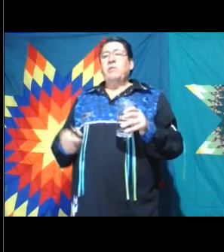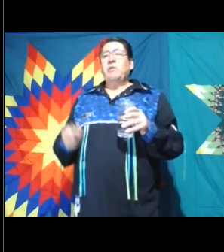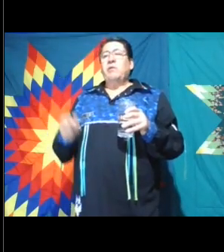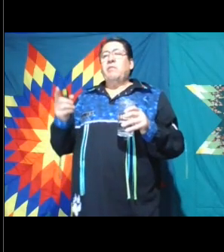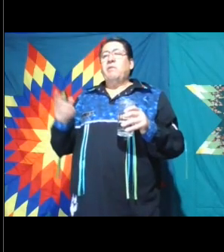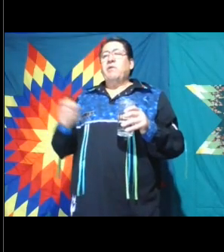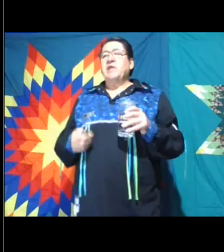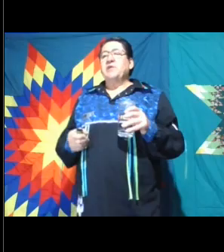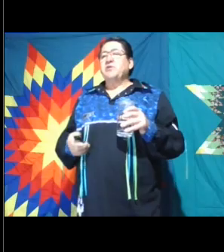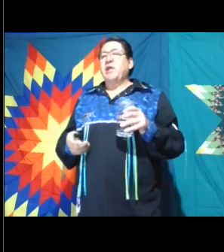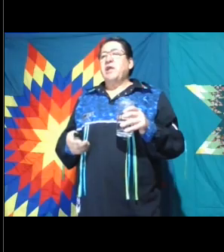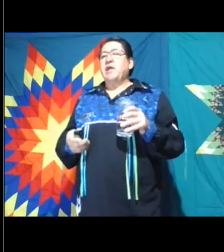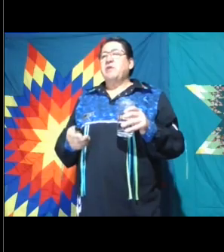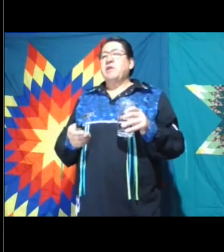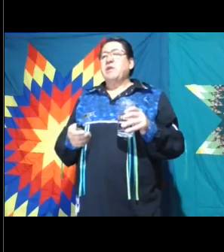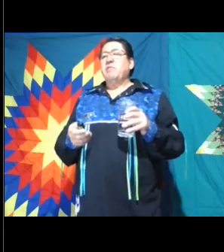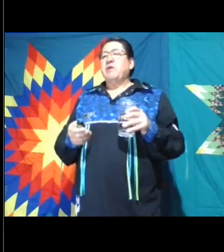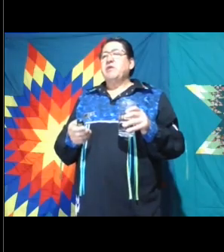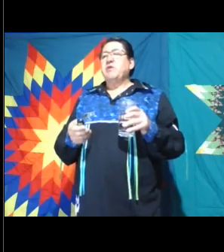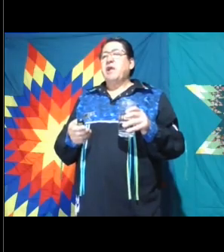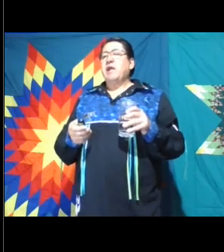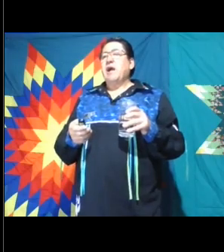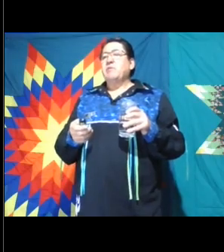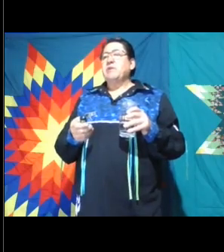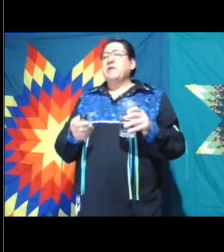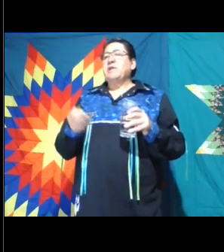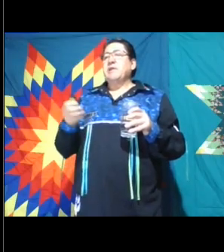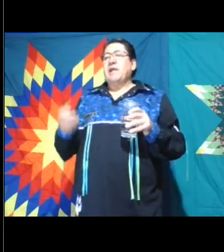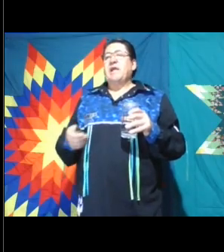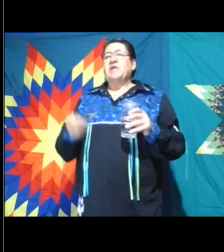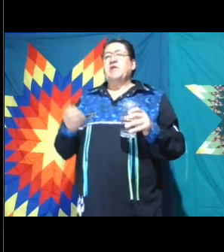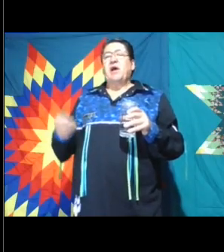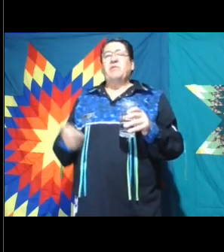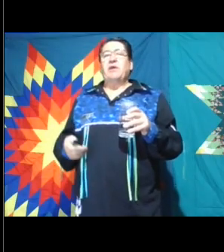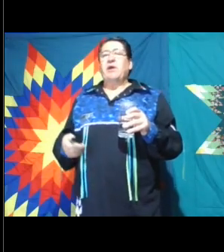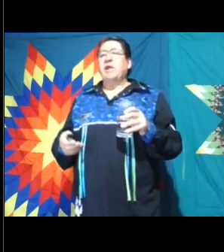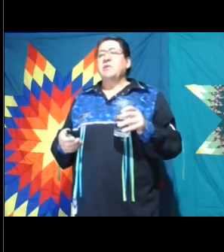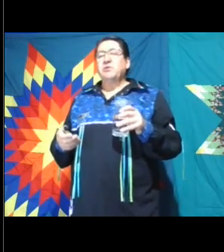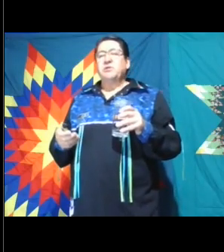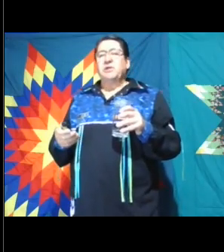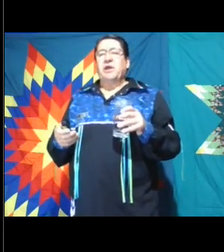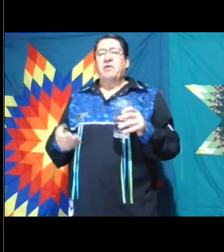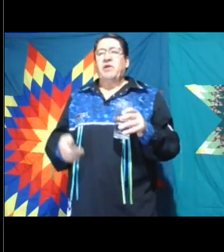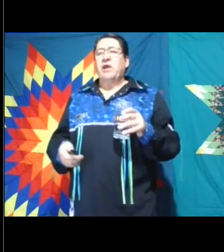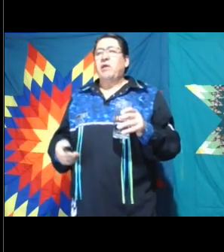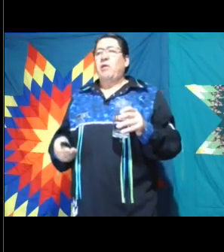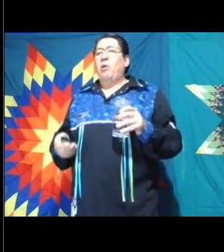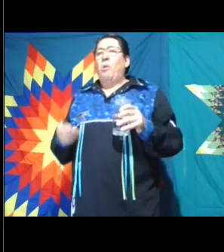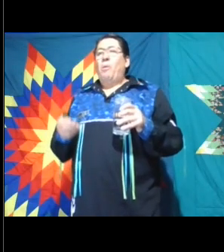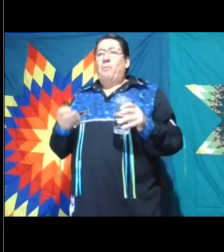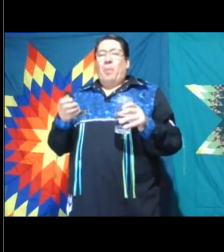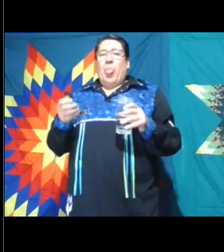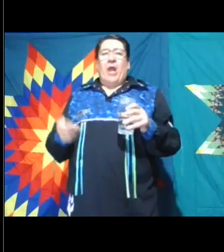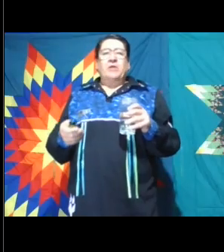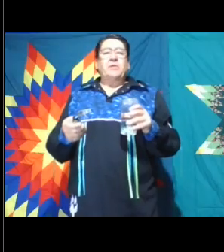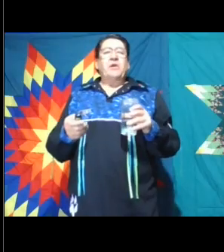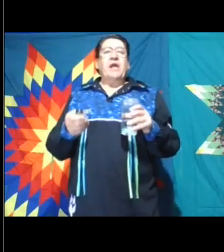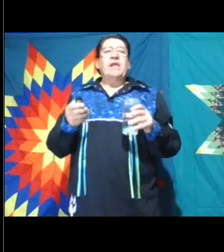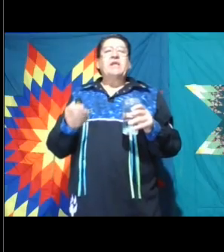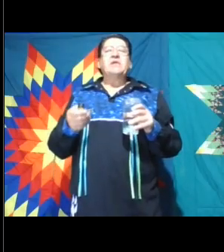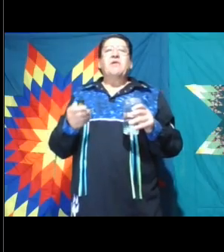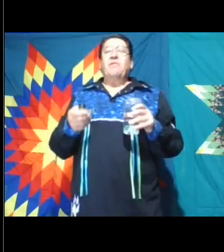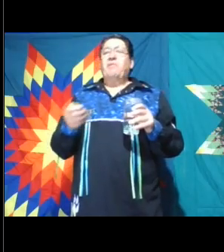employment, vocational training and retraining, housing, sanitation, health, and social security.